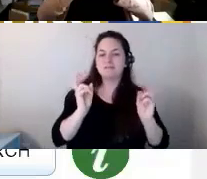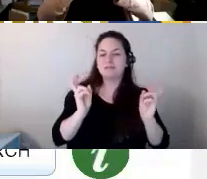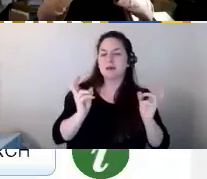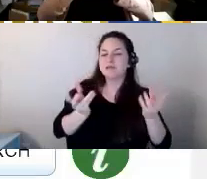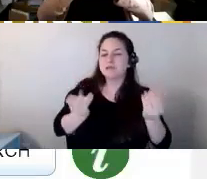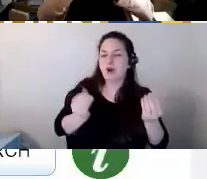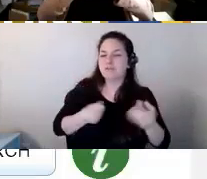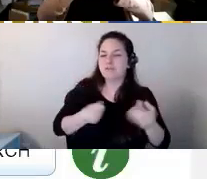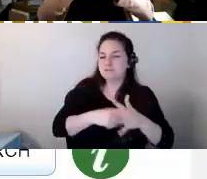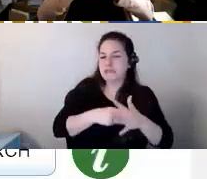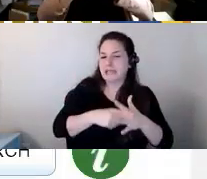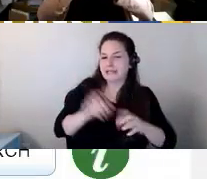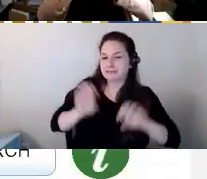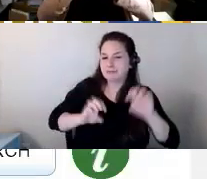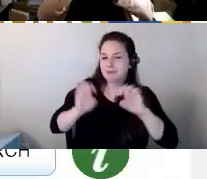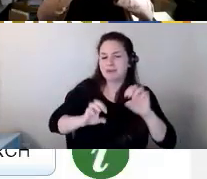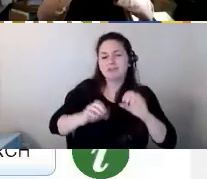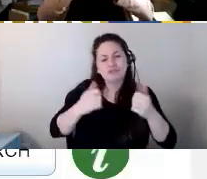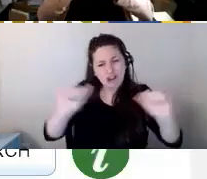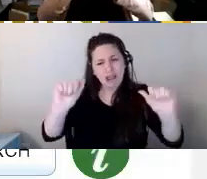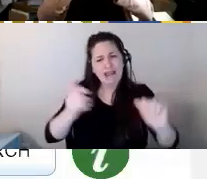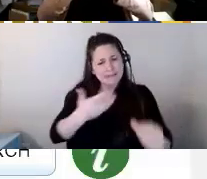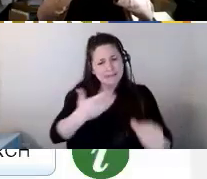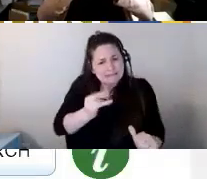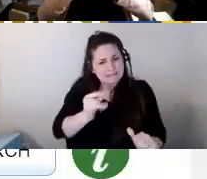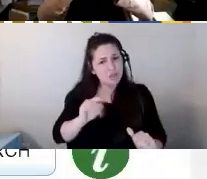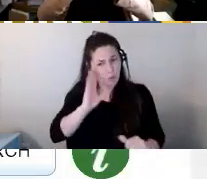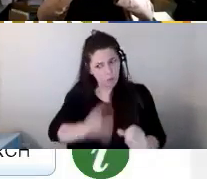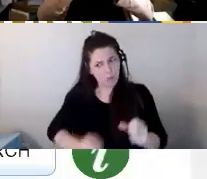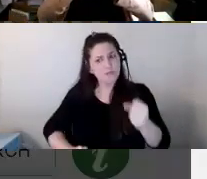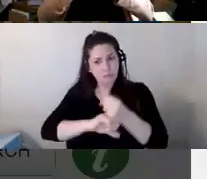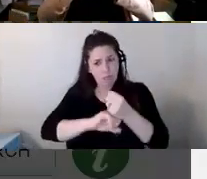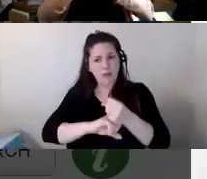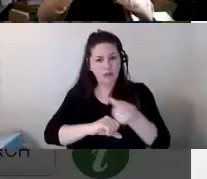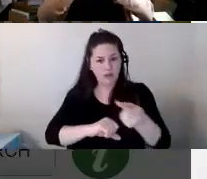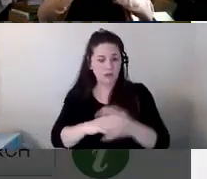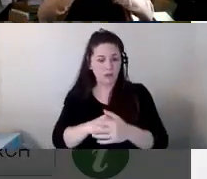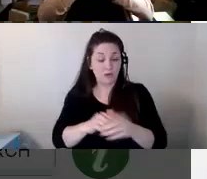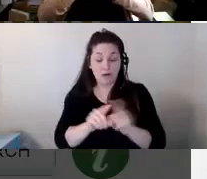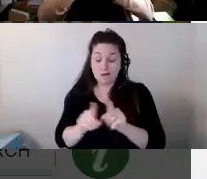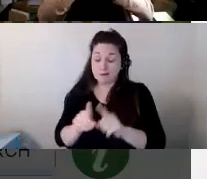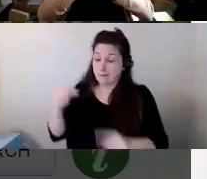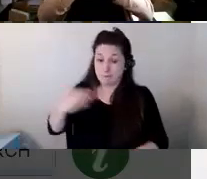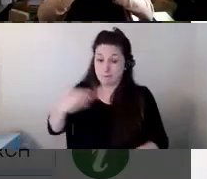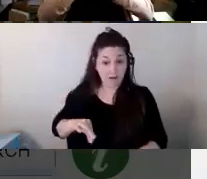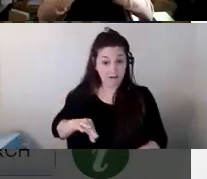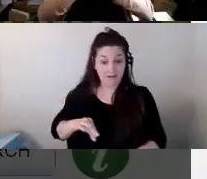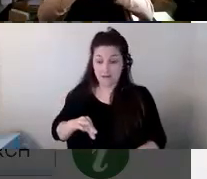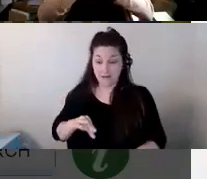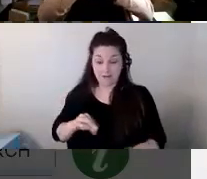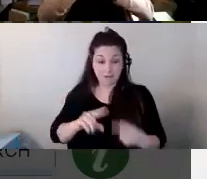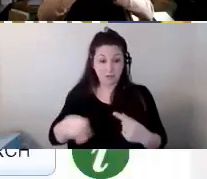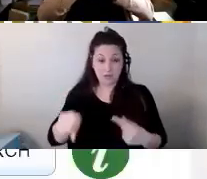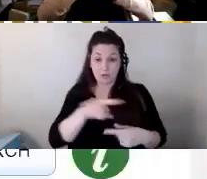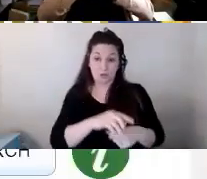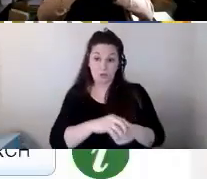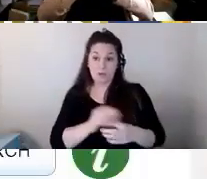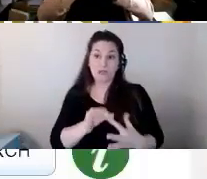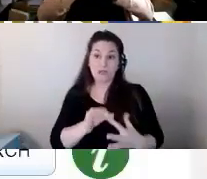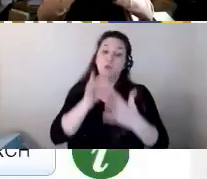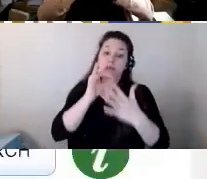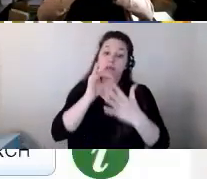Try it, you'll have a lot of support for doing it. And the benefit to you with having a unique citation